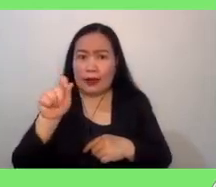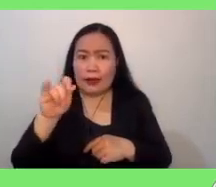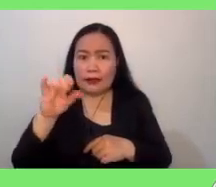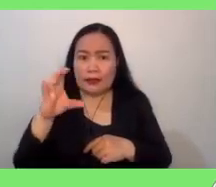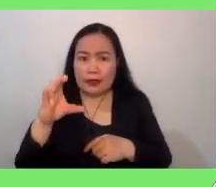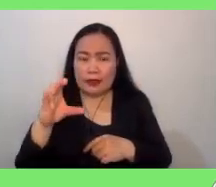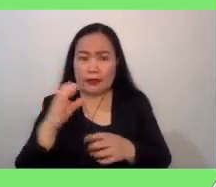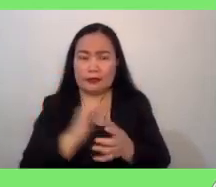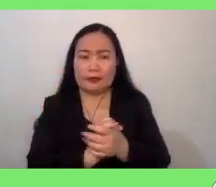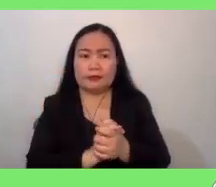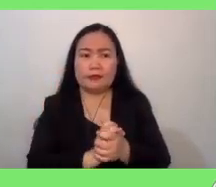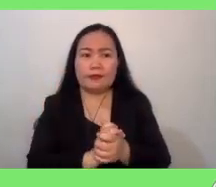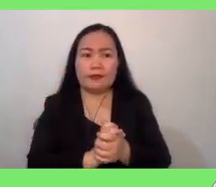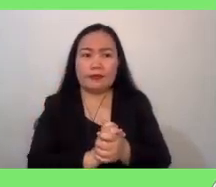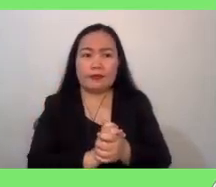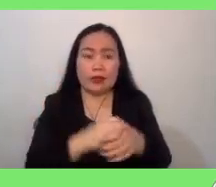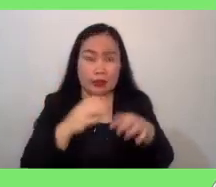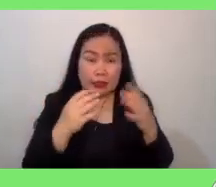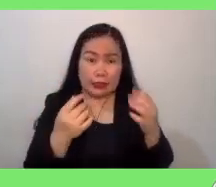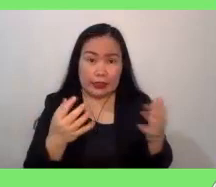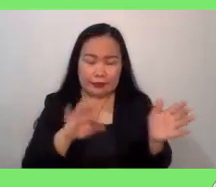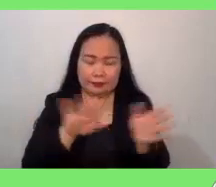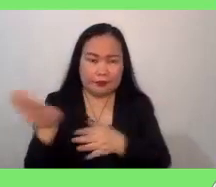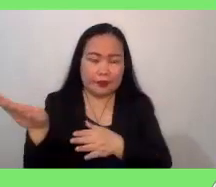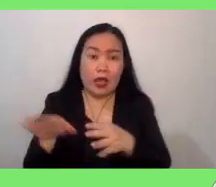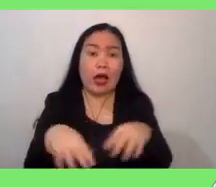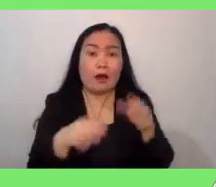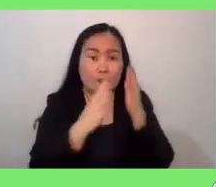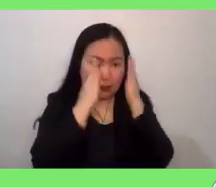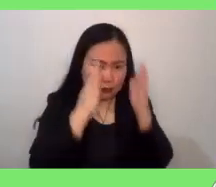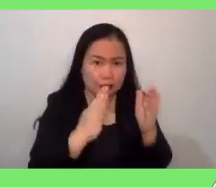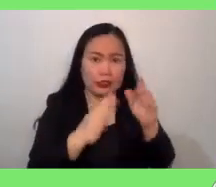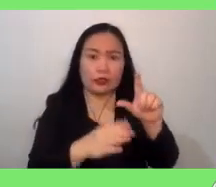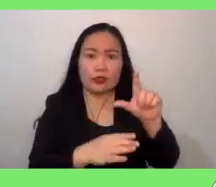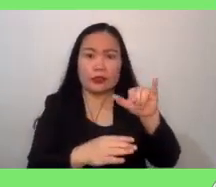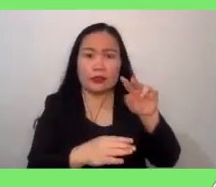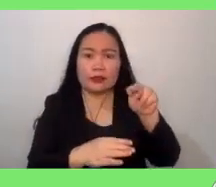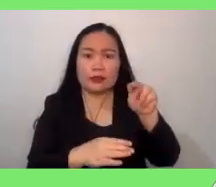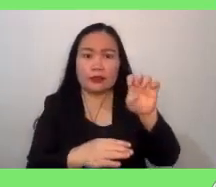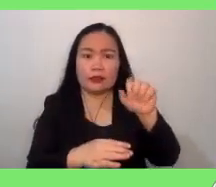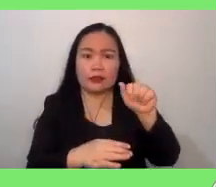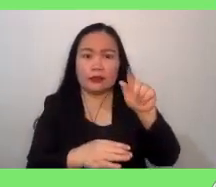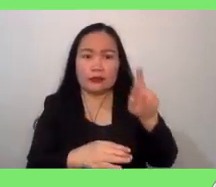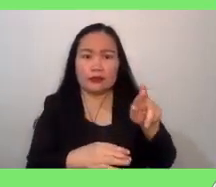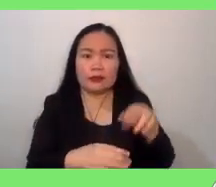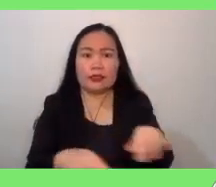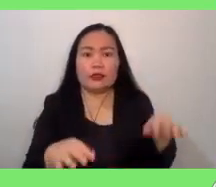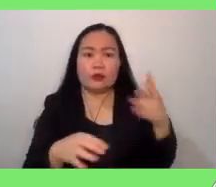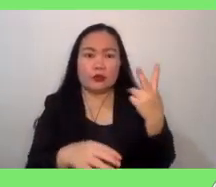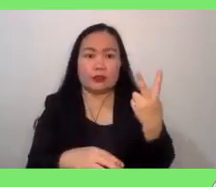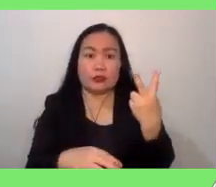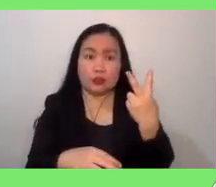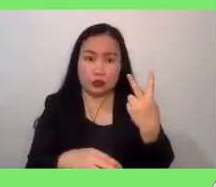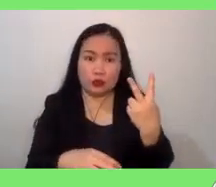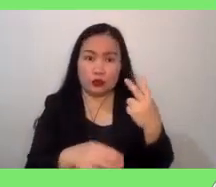Okay? So, a statement in which two expressions, kagaya na pinakita ko kanina, dapat equal sila.